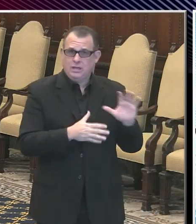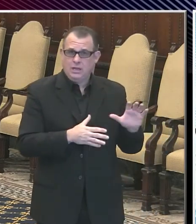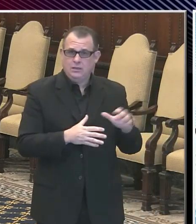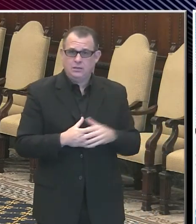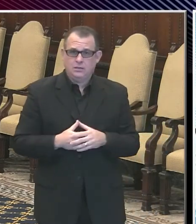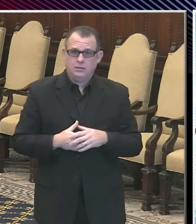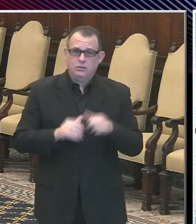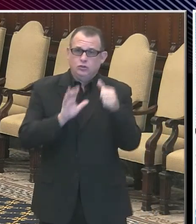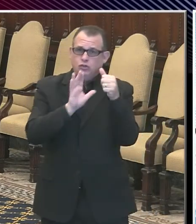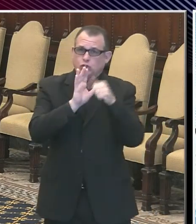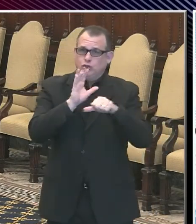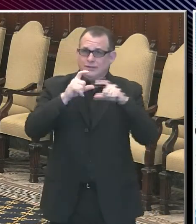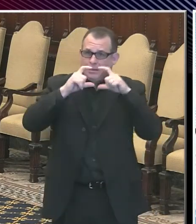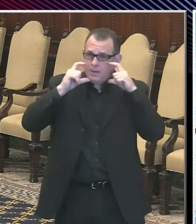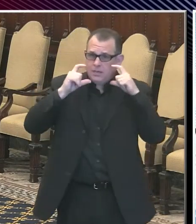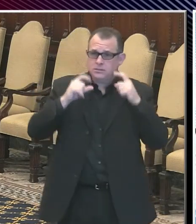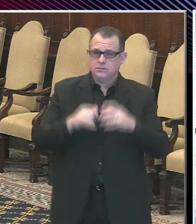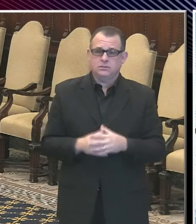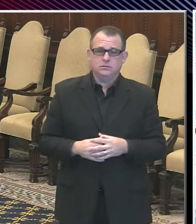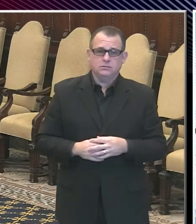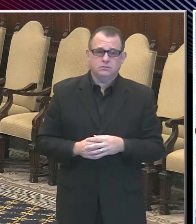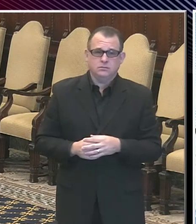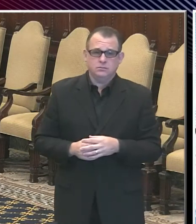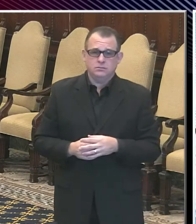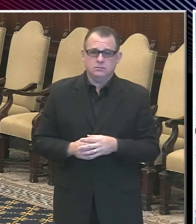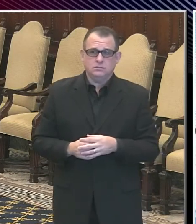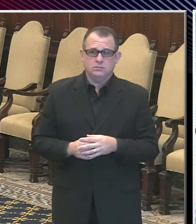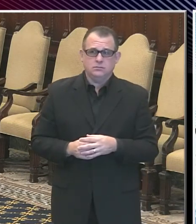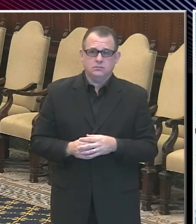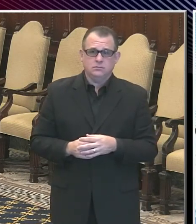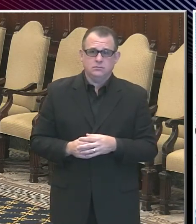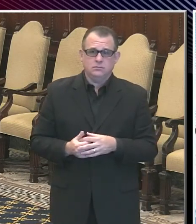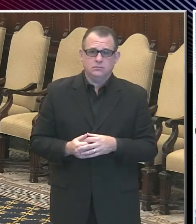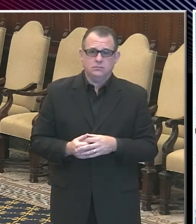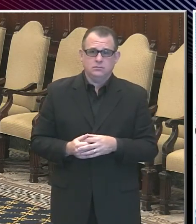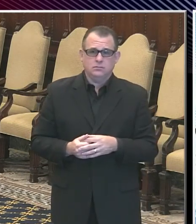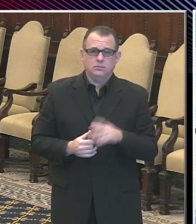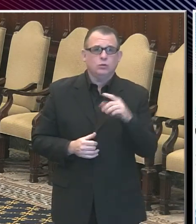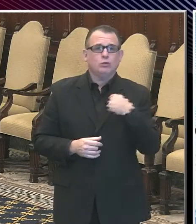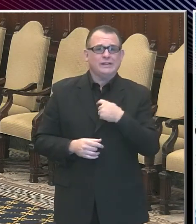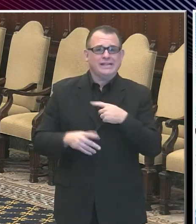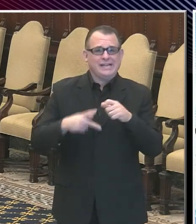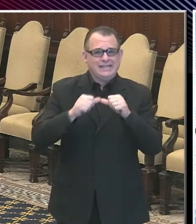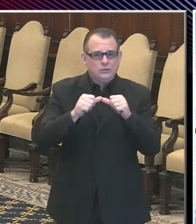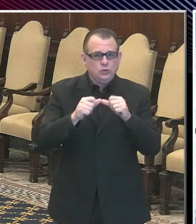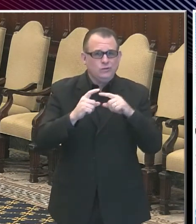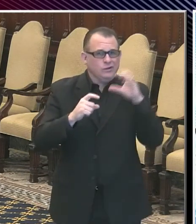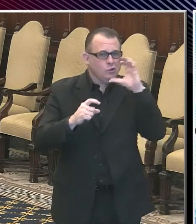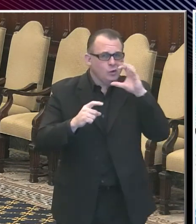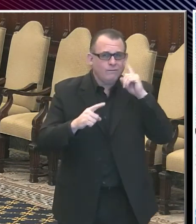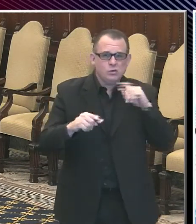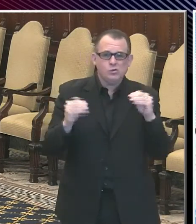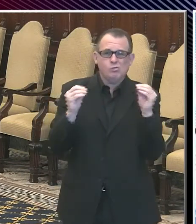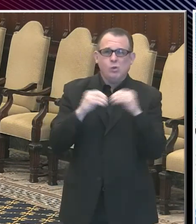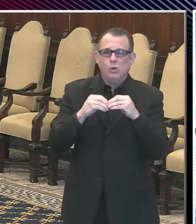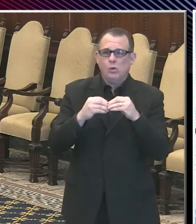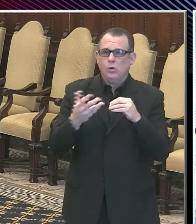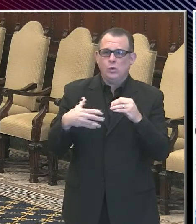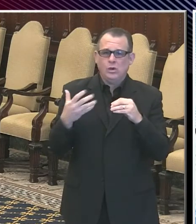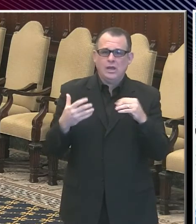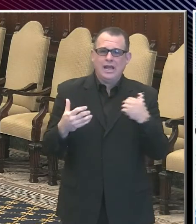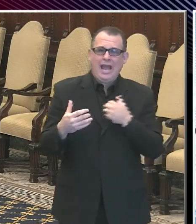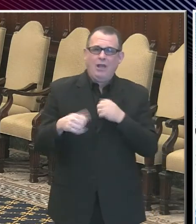and continuing to source fabric masks for both for our employees as